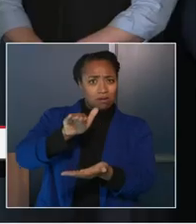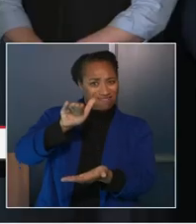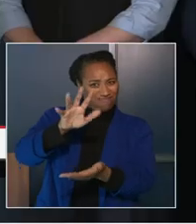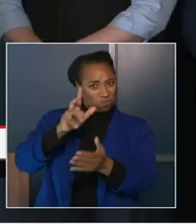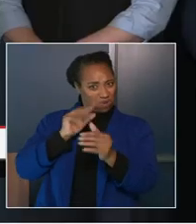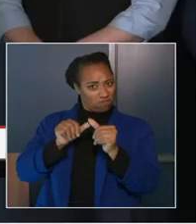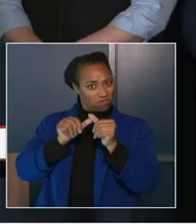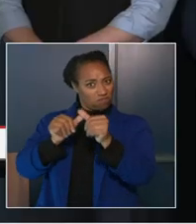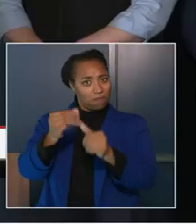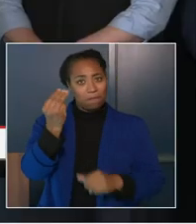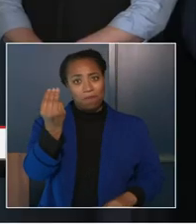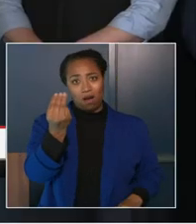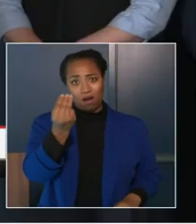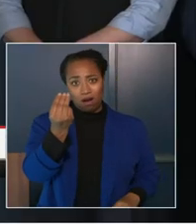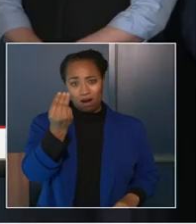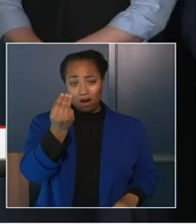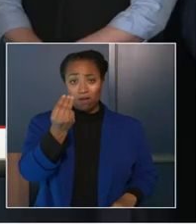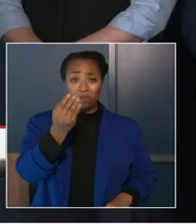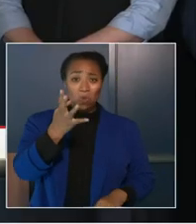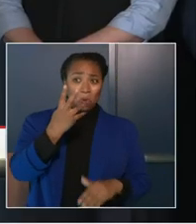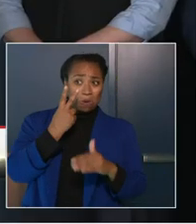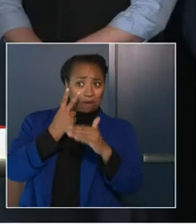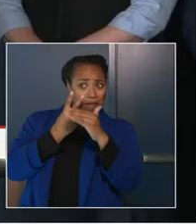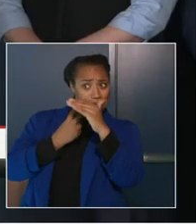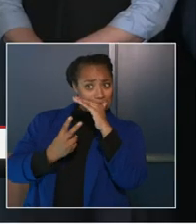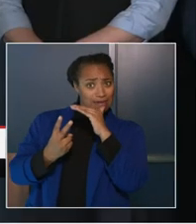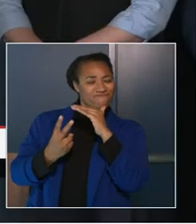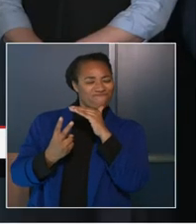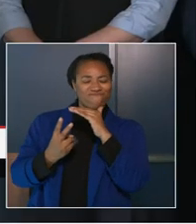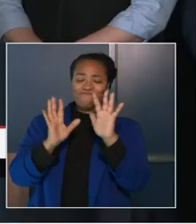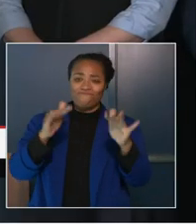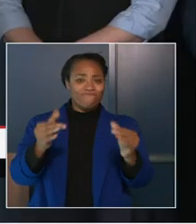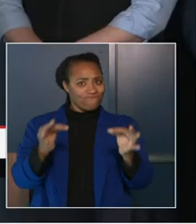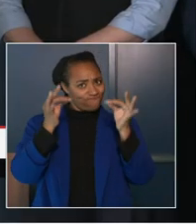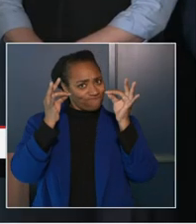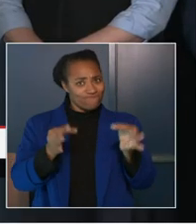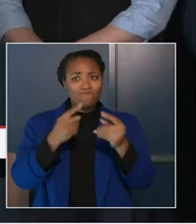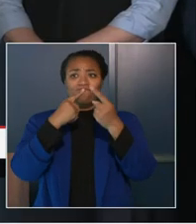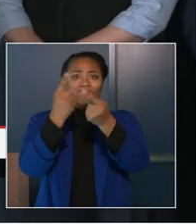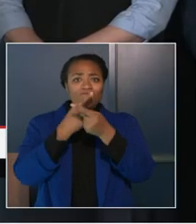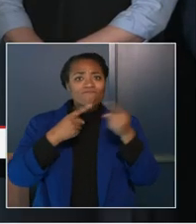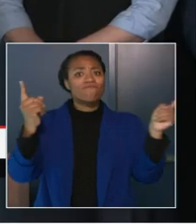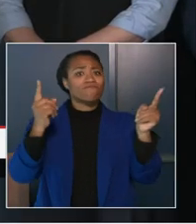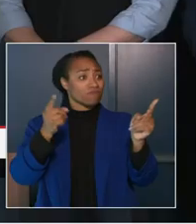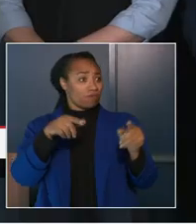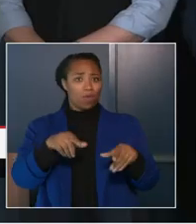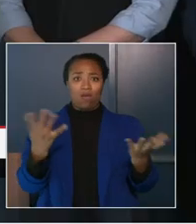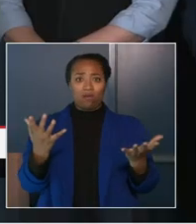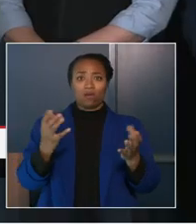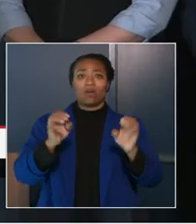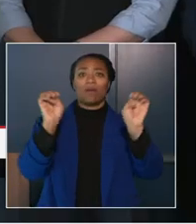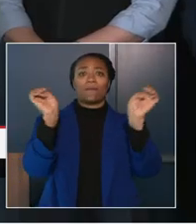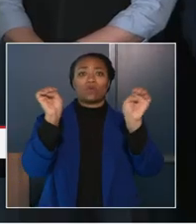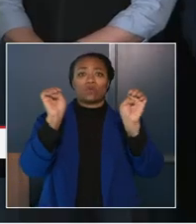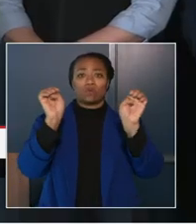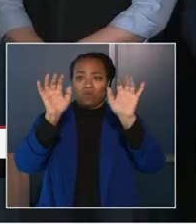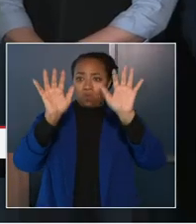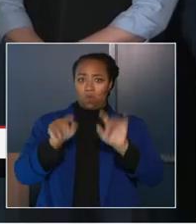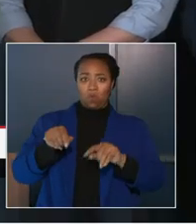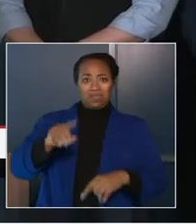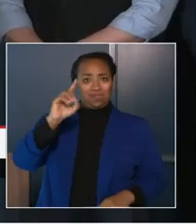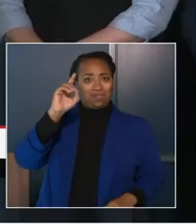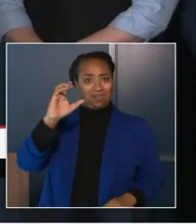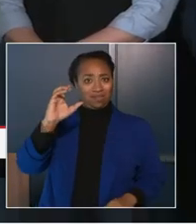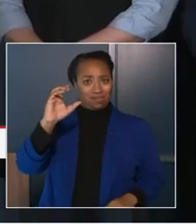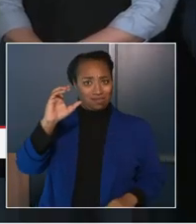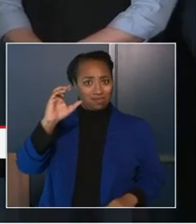forecast, I have declared a snow emergency for Washington, D.C. Activating a snow